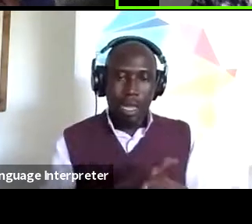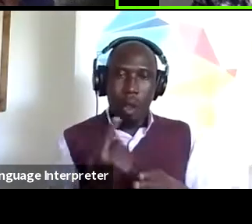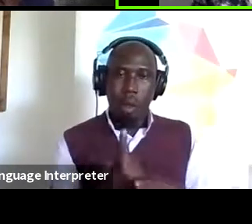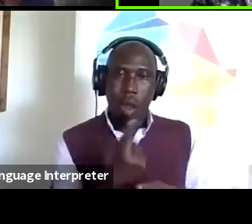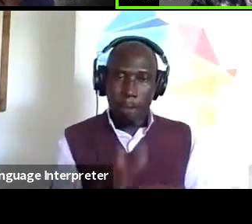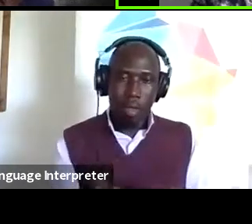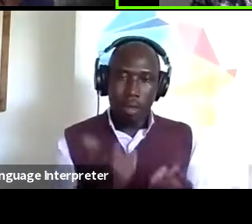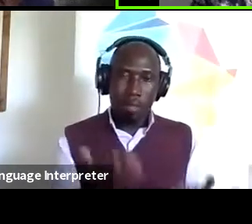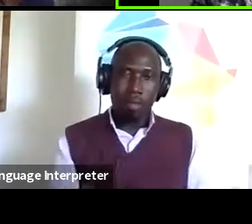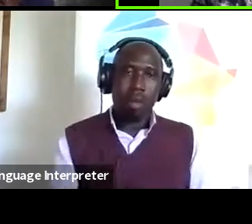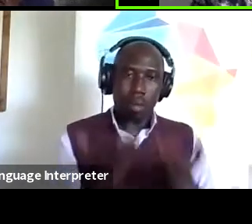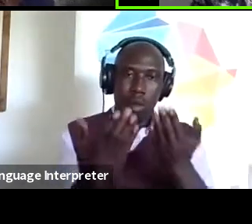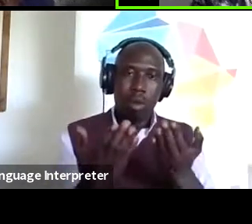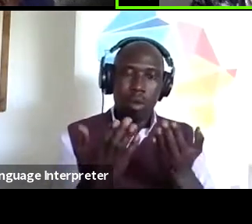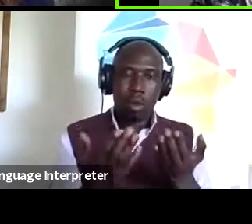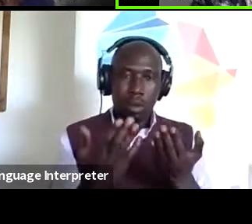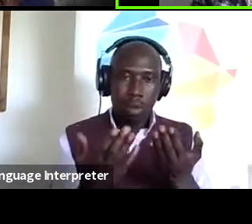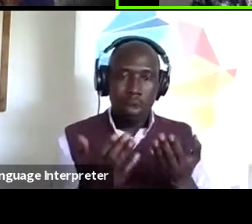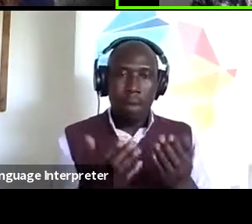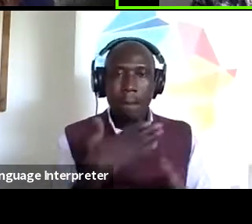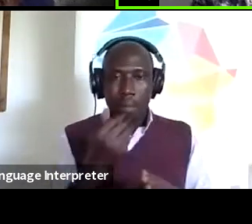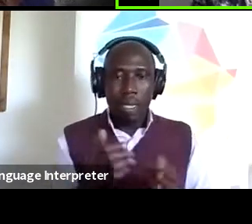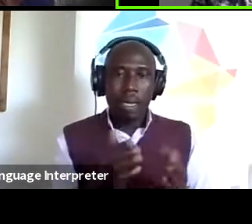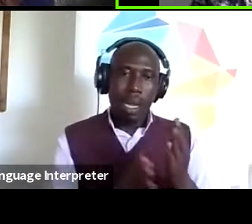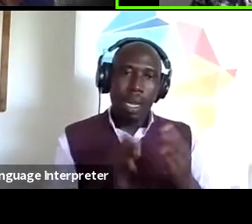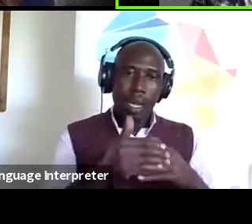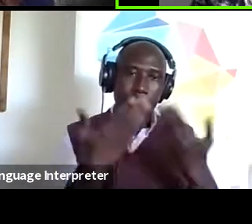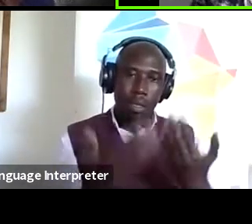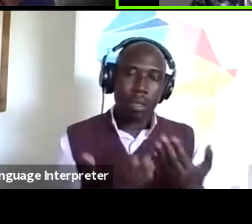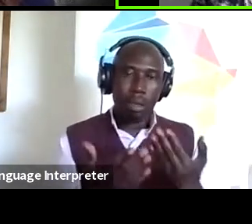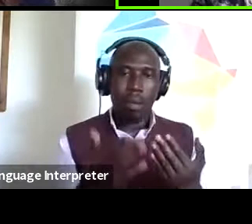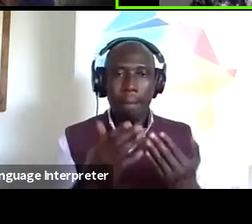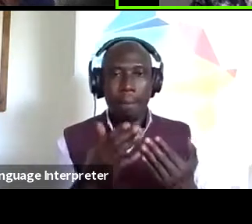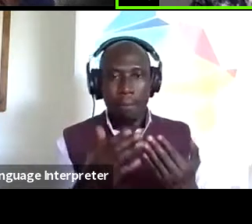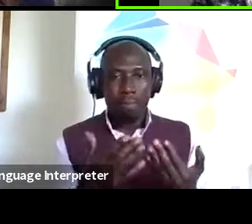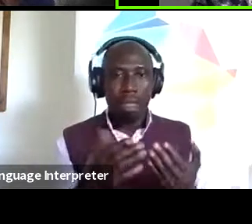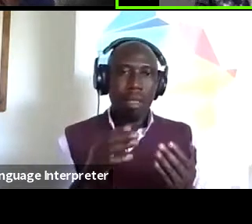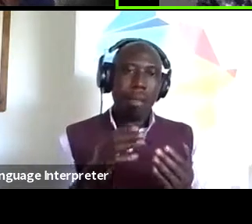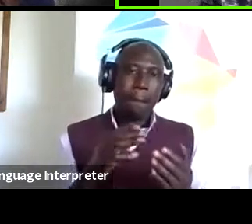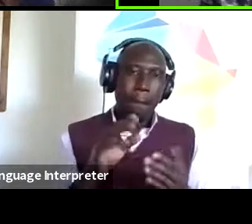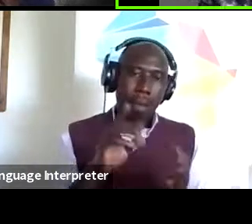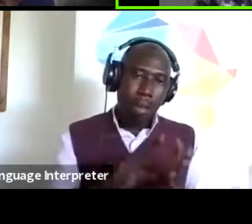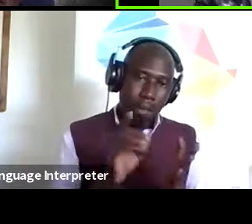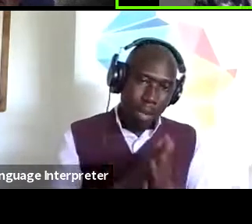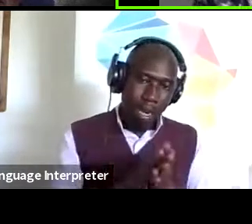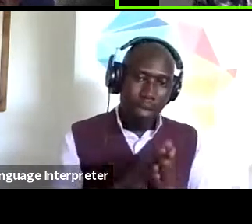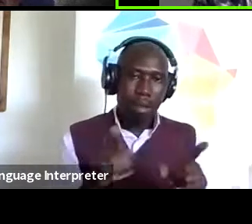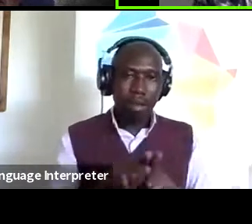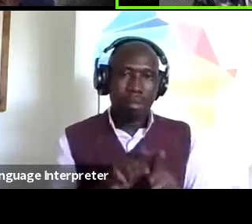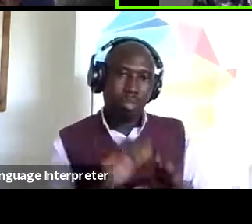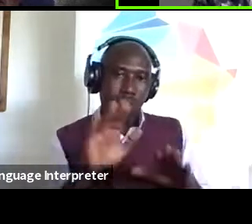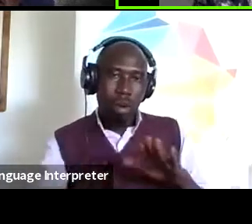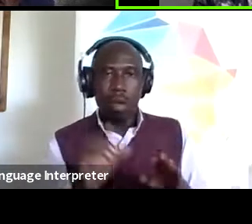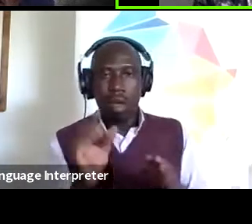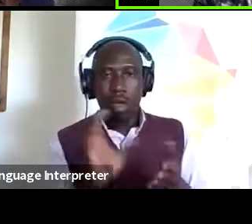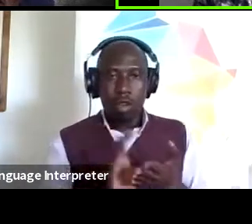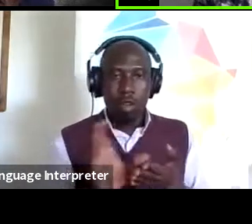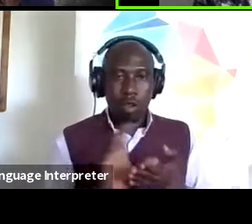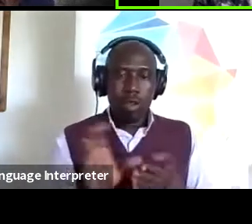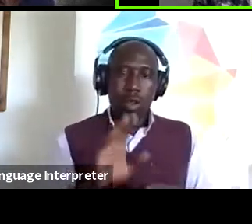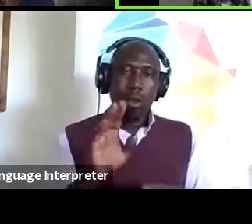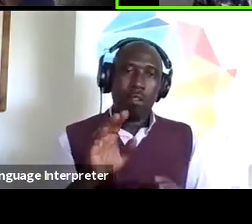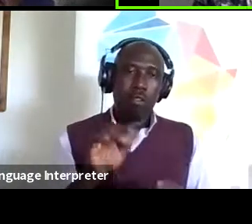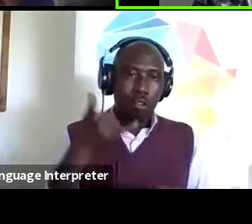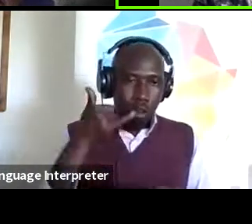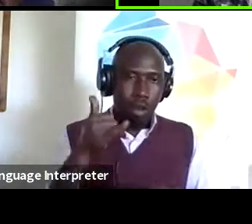to promote better access to mobile data or lower costs of mobile data. And of